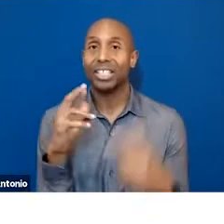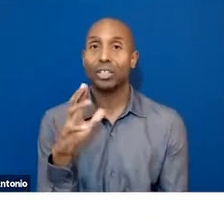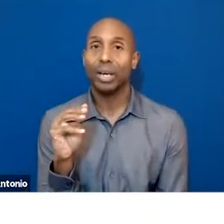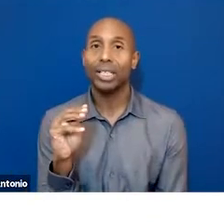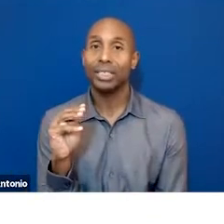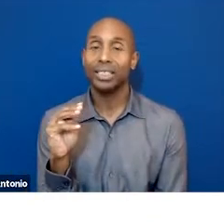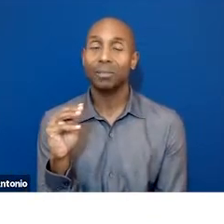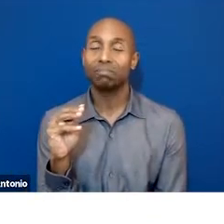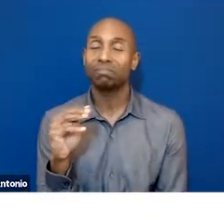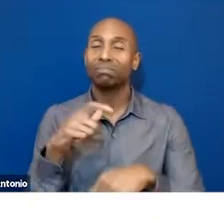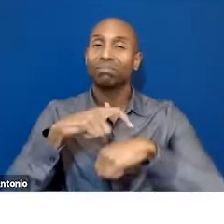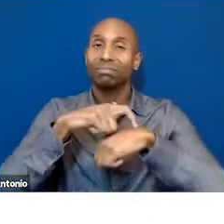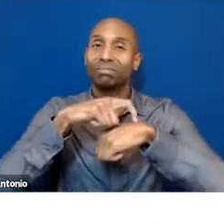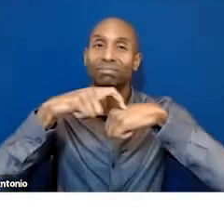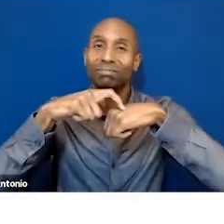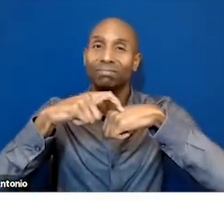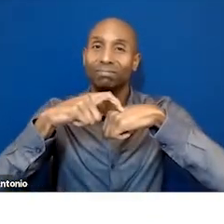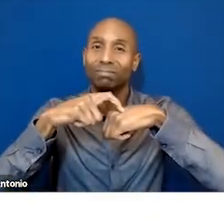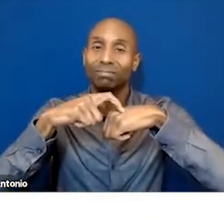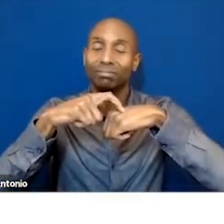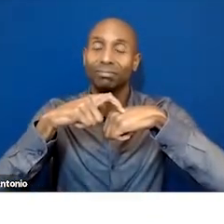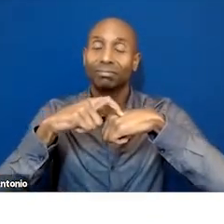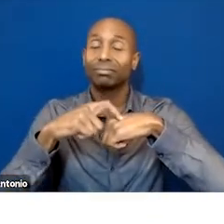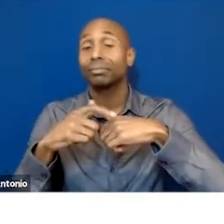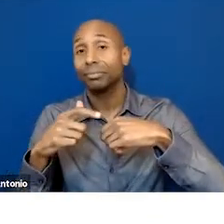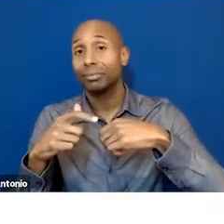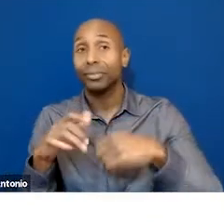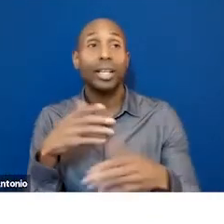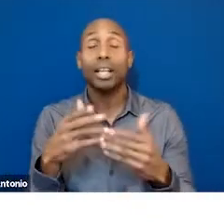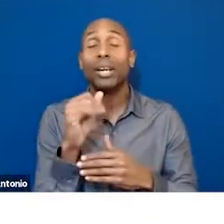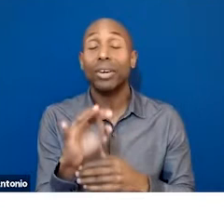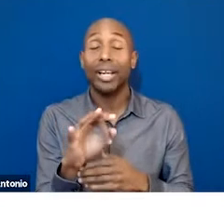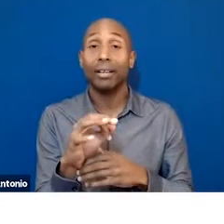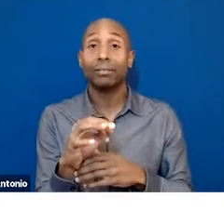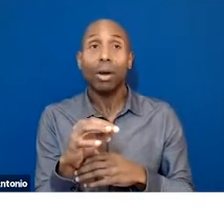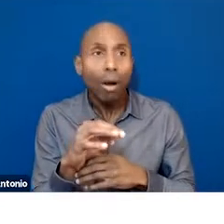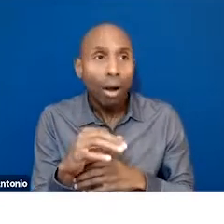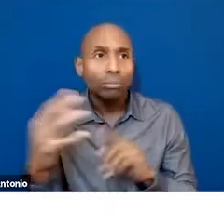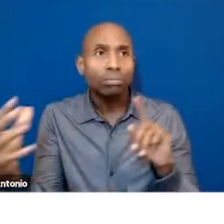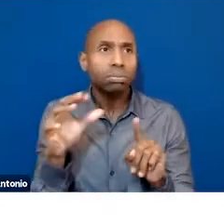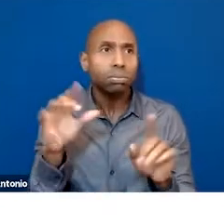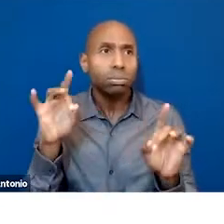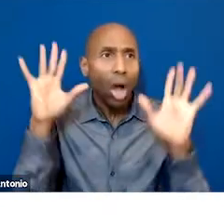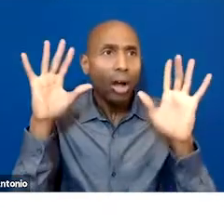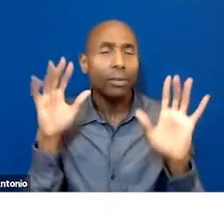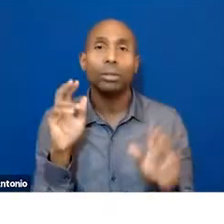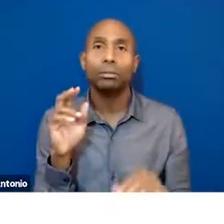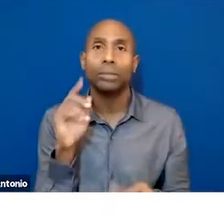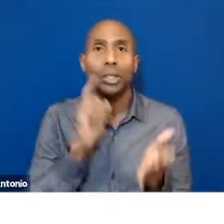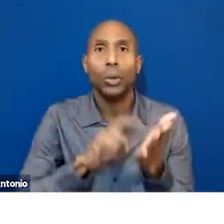not there's a racist spectacle in the news, racism is always operating as an